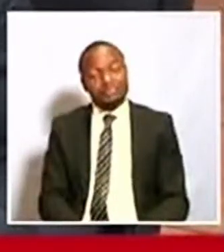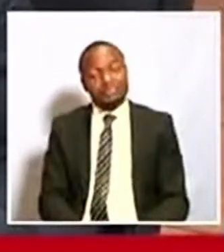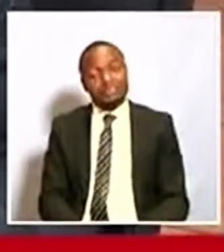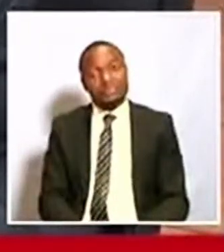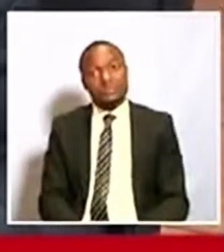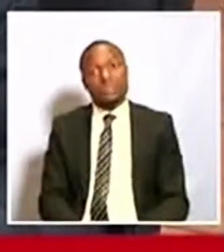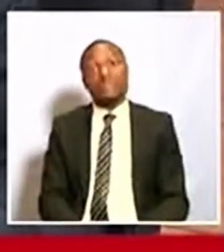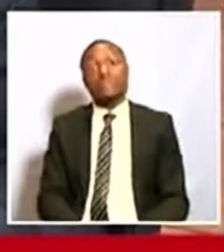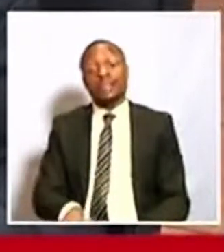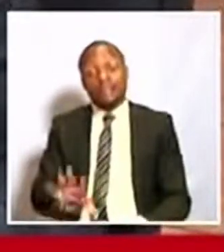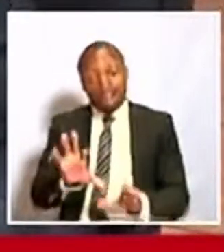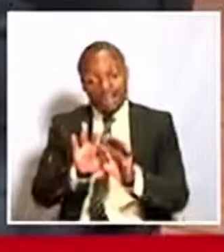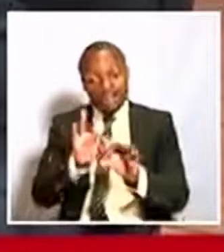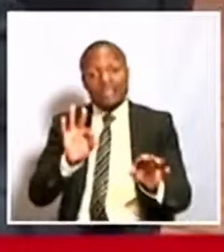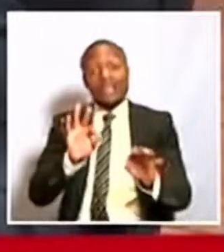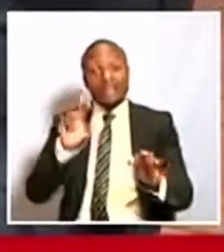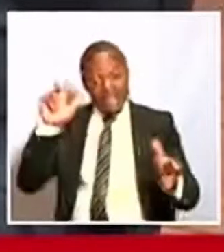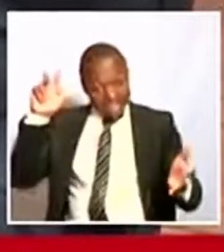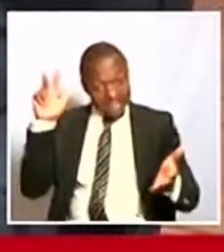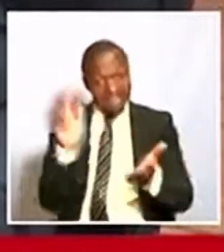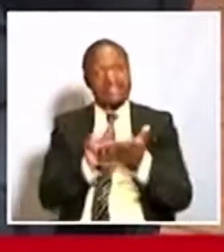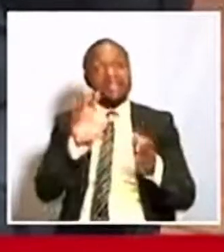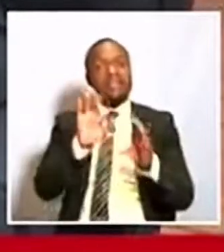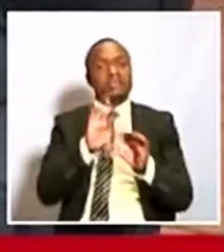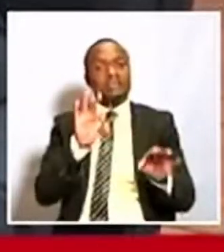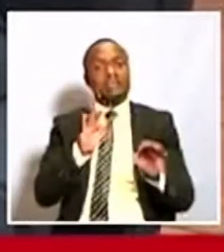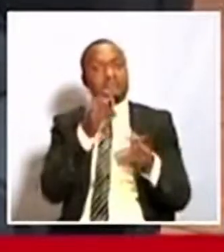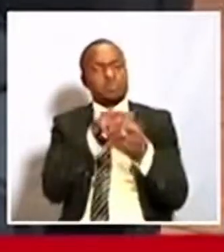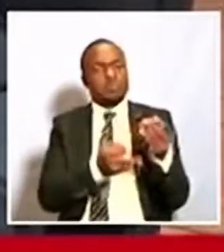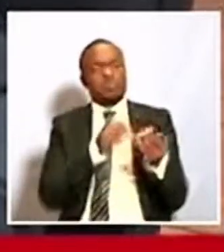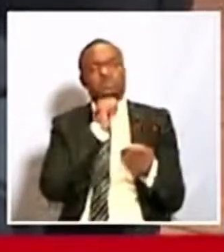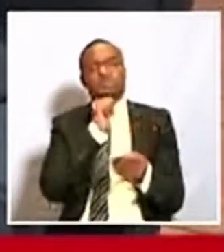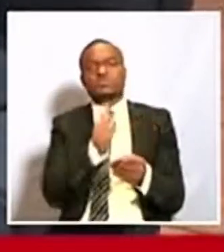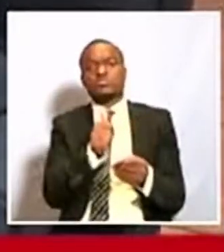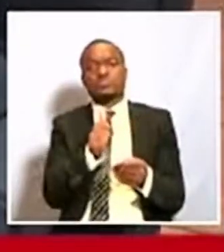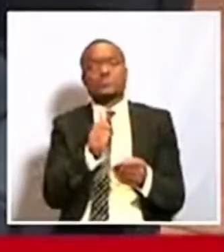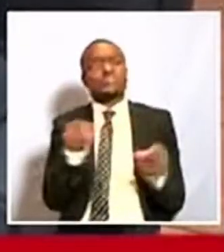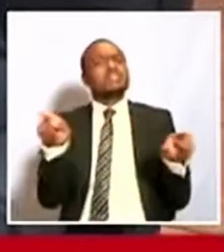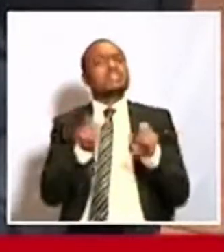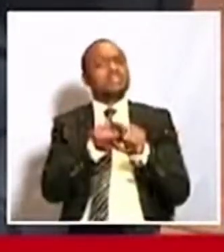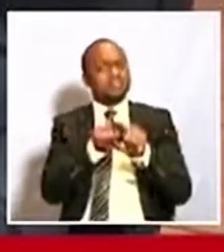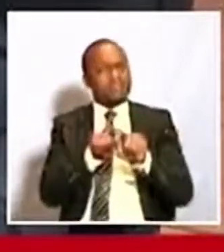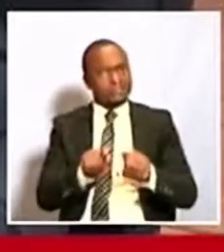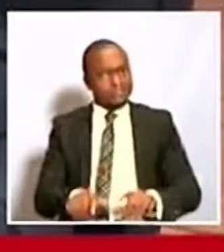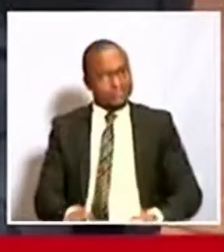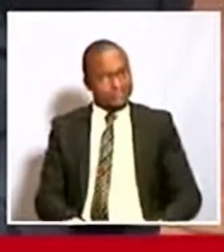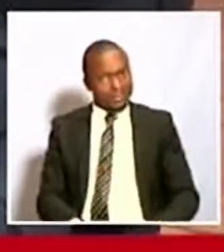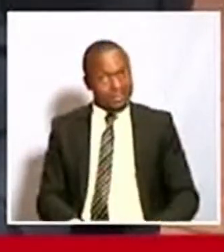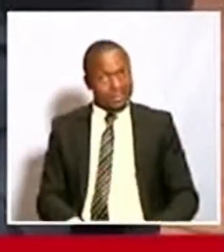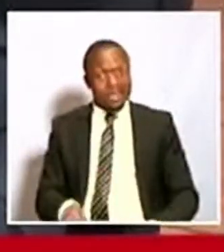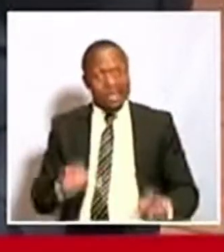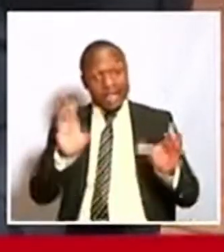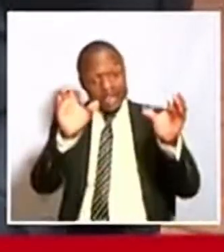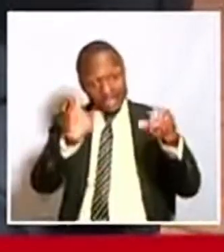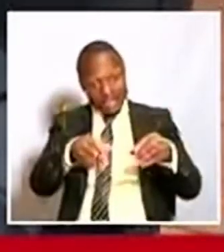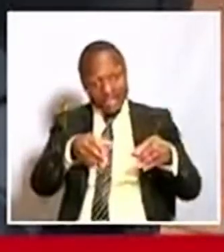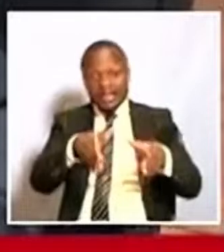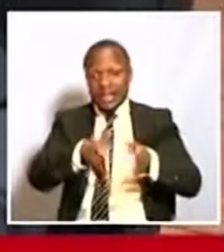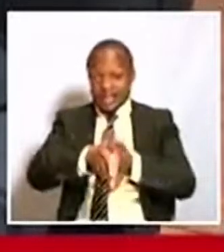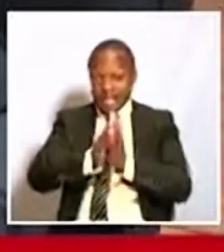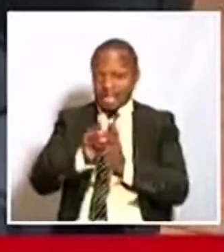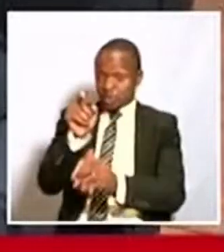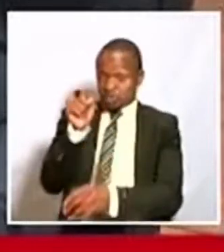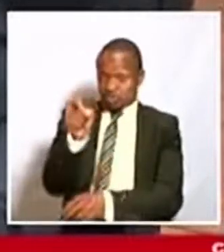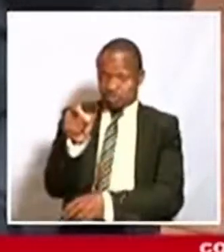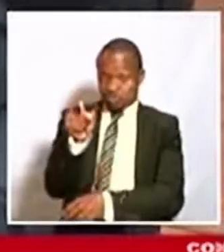it was discovered that the signatures found on the forms were not consistent. The council therefore is requesting